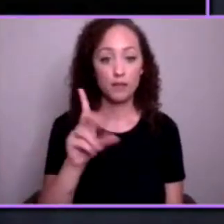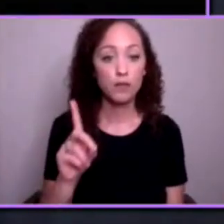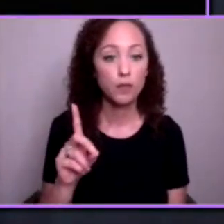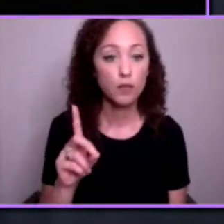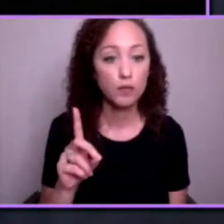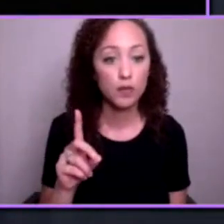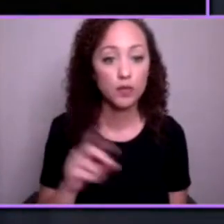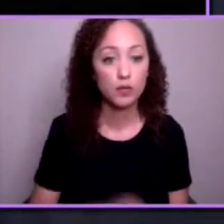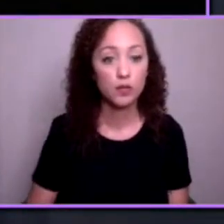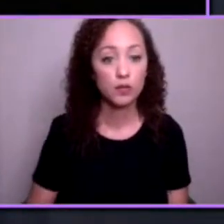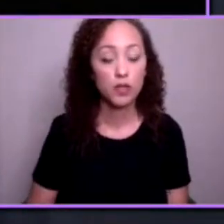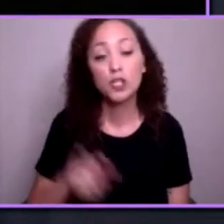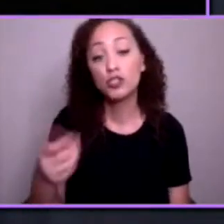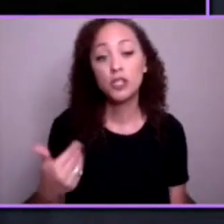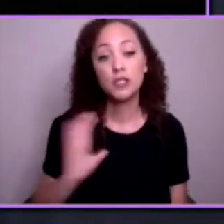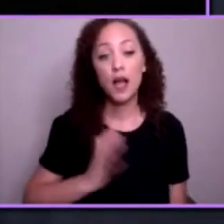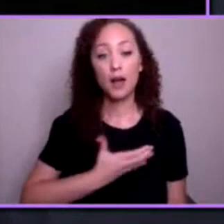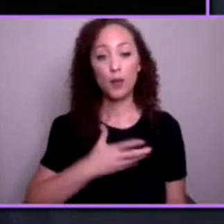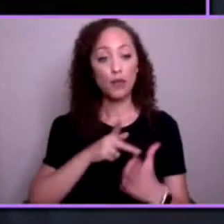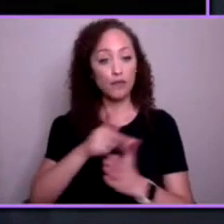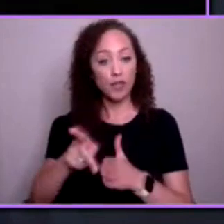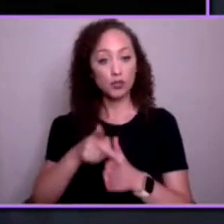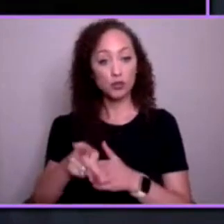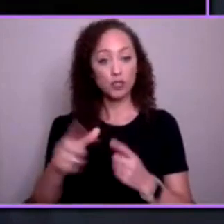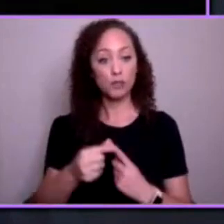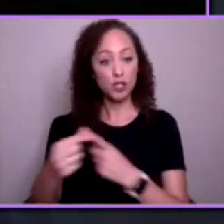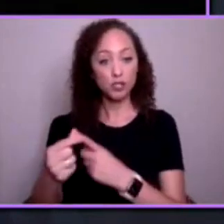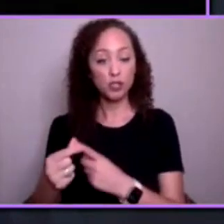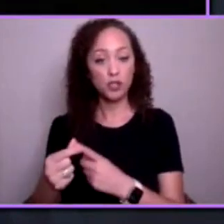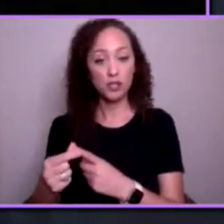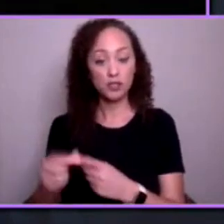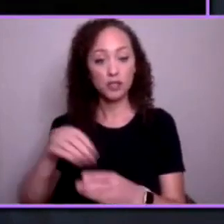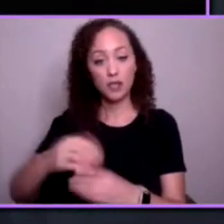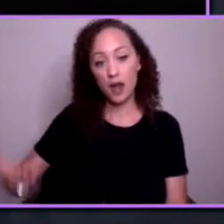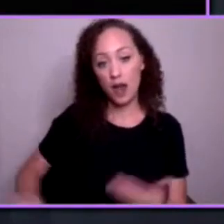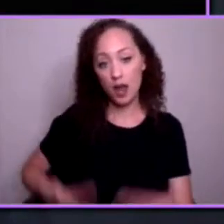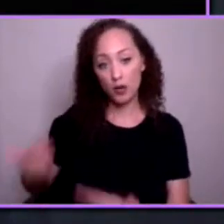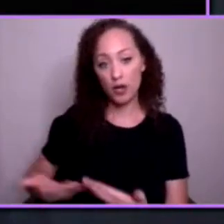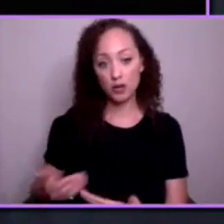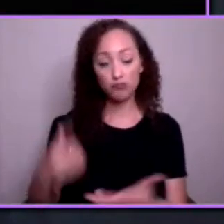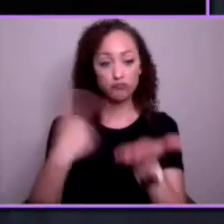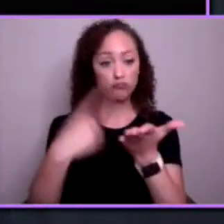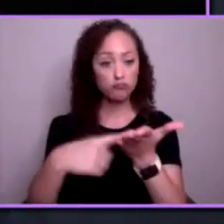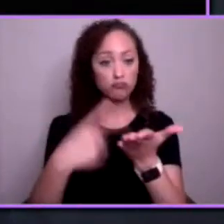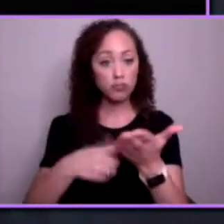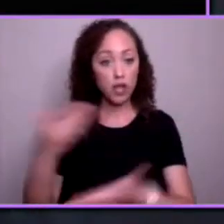she's our professional specialist in equity in hiring. So we've been talking about hiring.